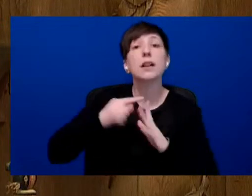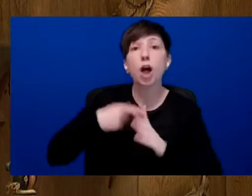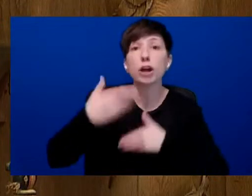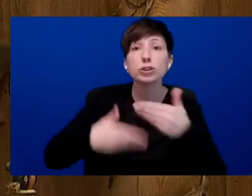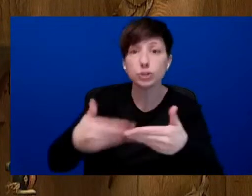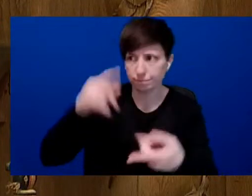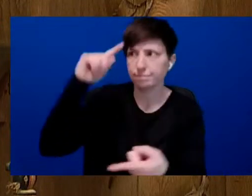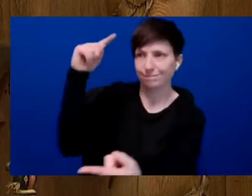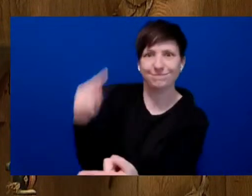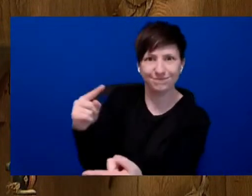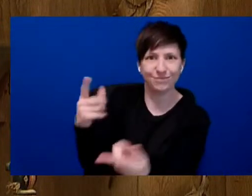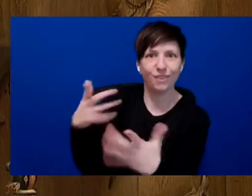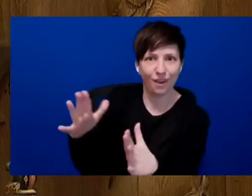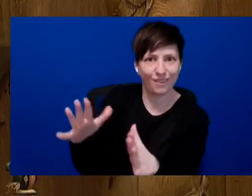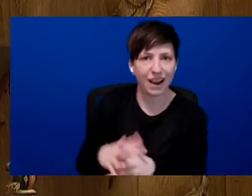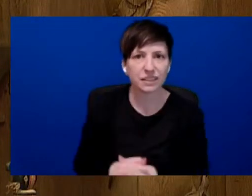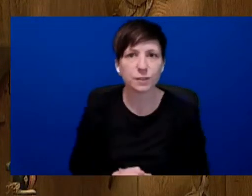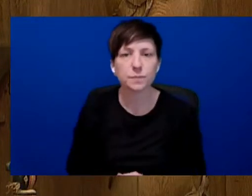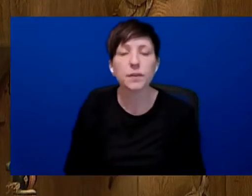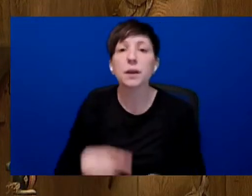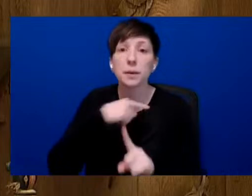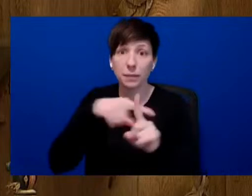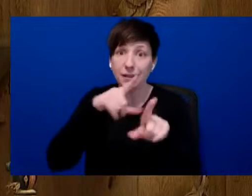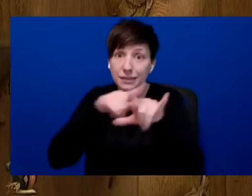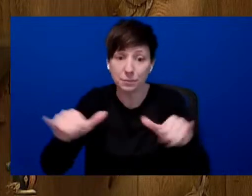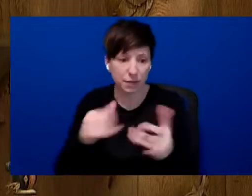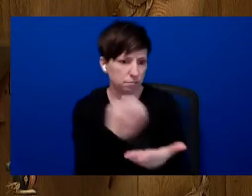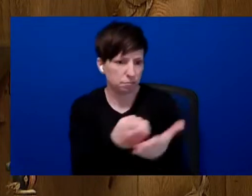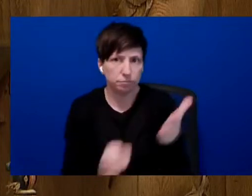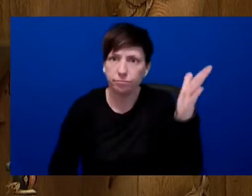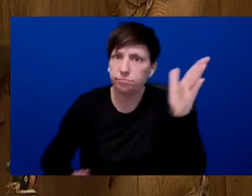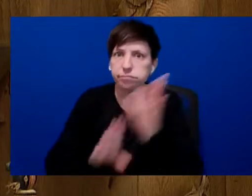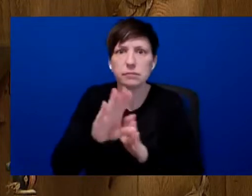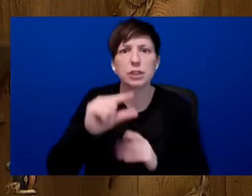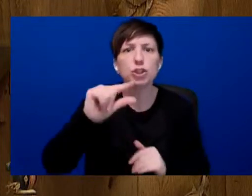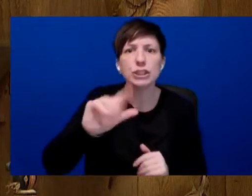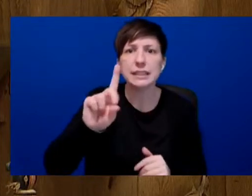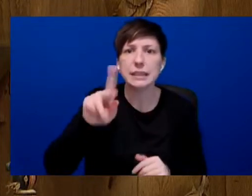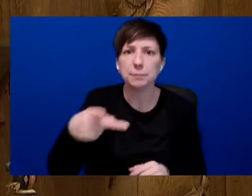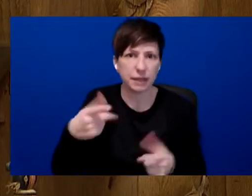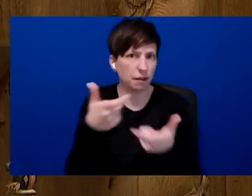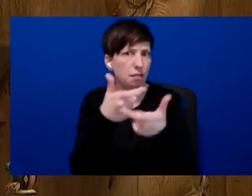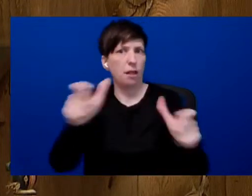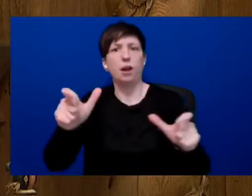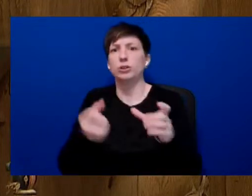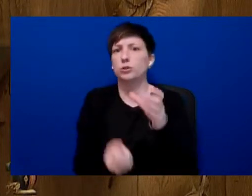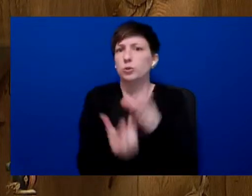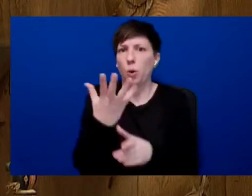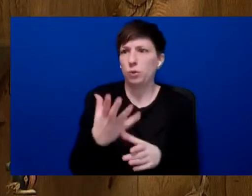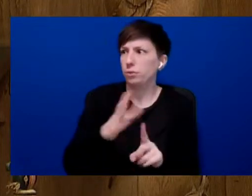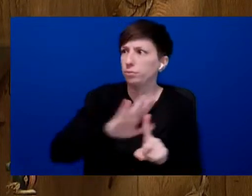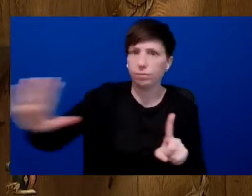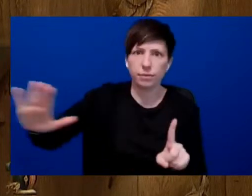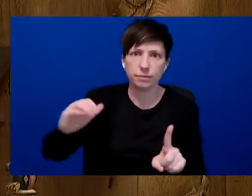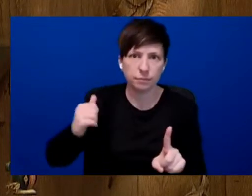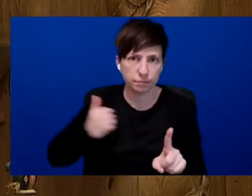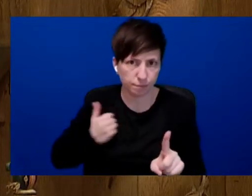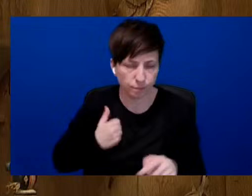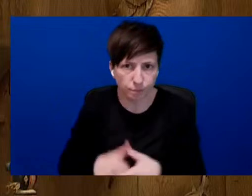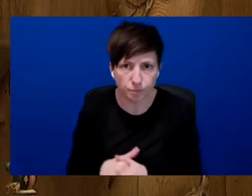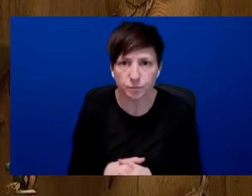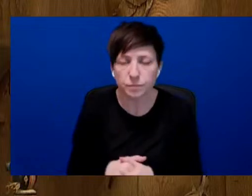the highest average GDP growth among large provinces. This shows that supporting people, advancing